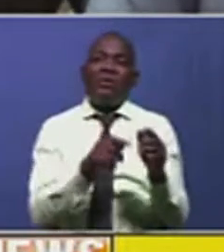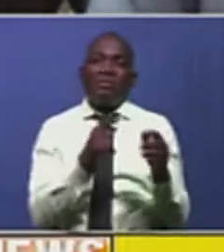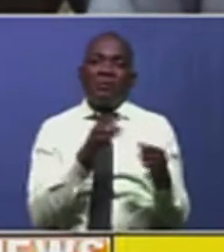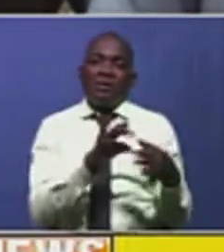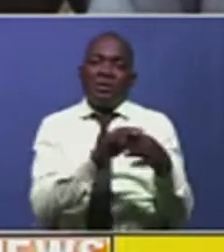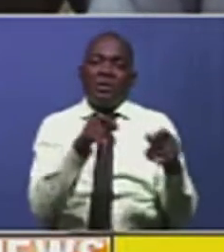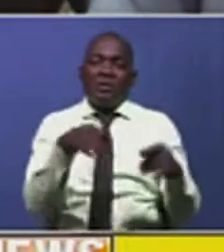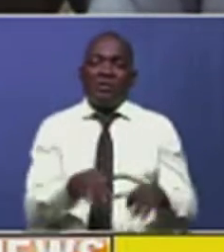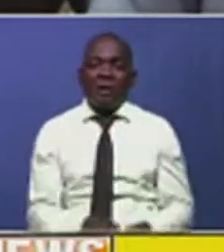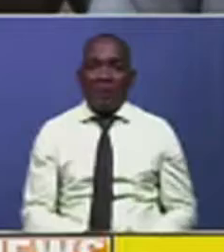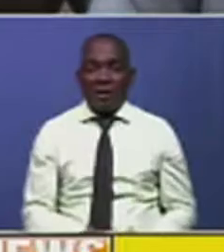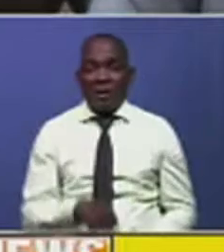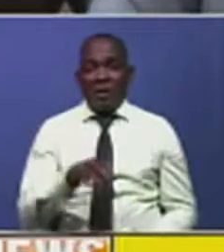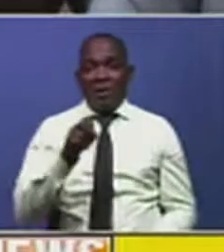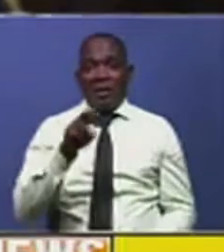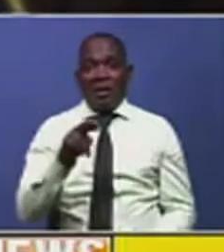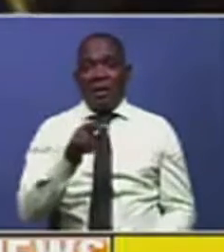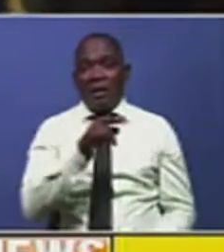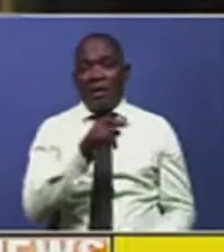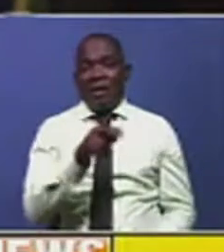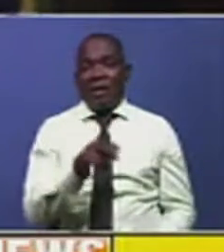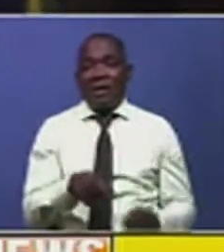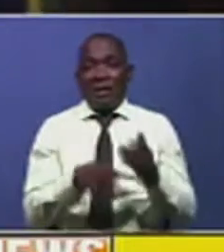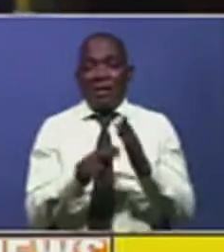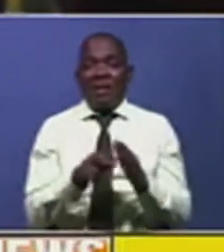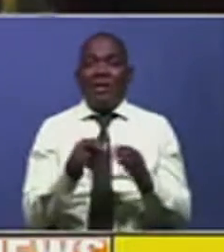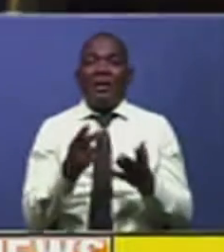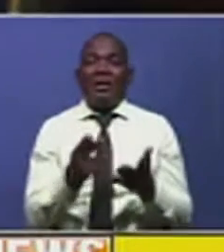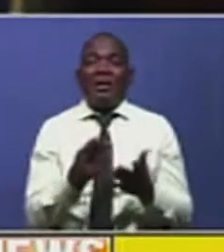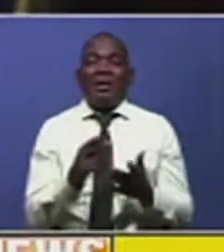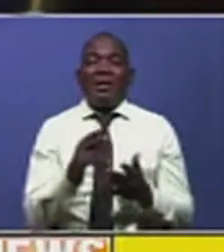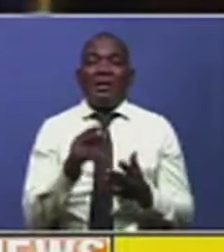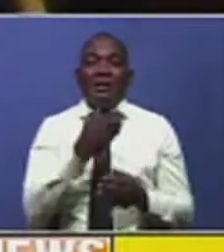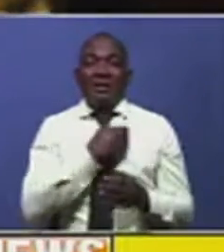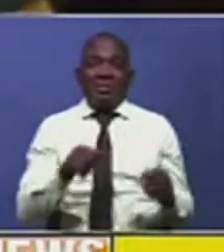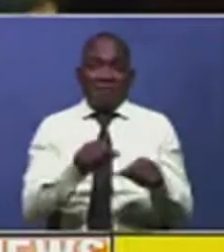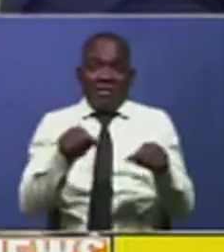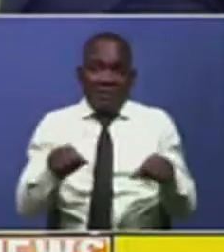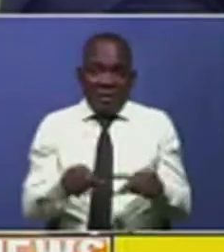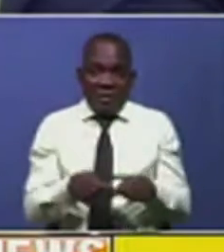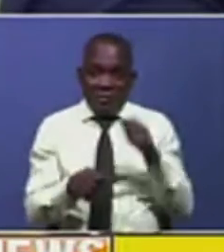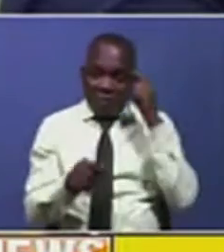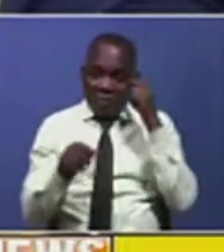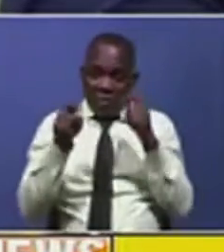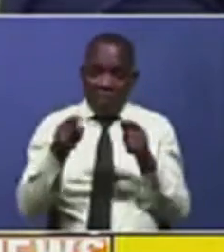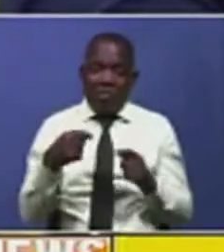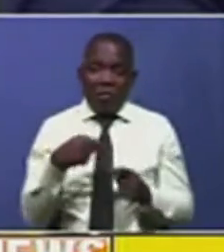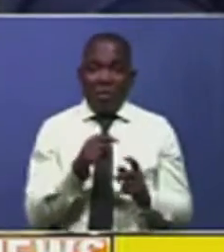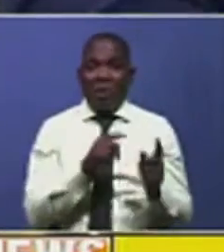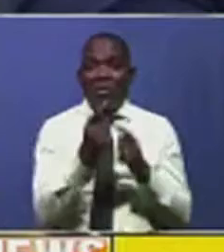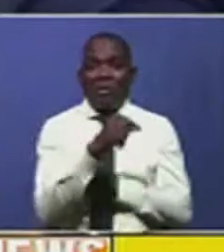Wale. Led by a senior elder of the overlord of the Mampugu traditional area, Mbatarana John Guma. We are here